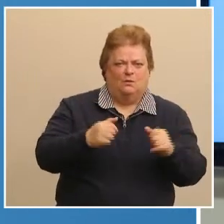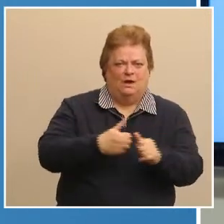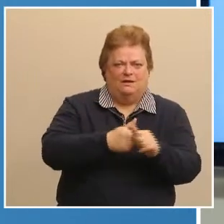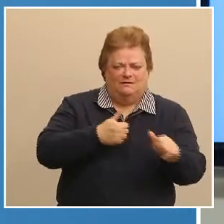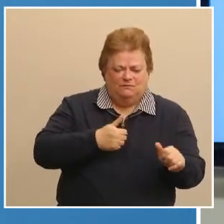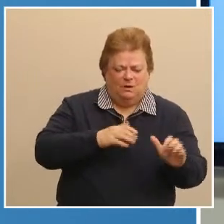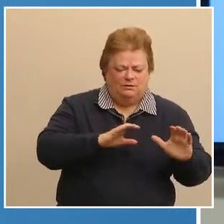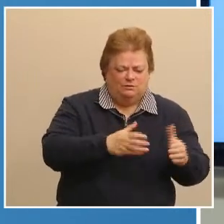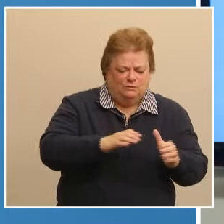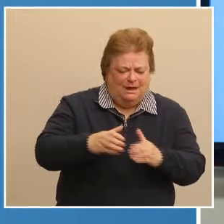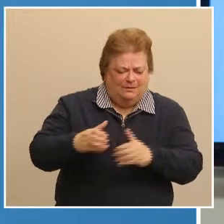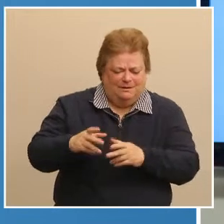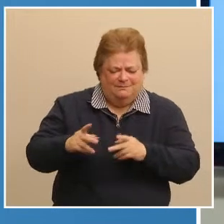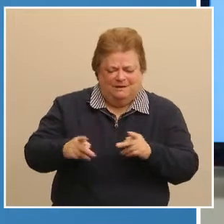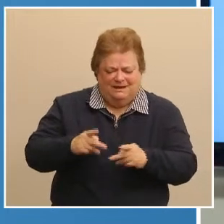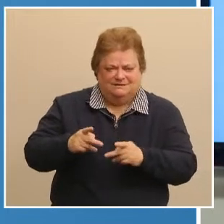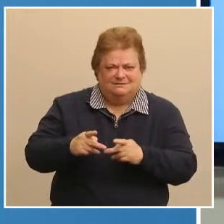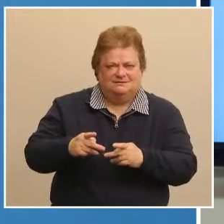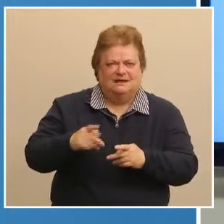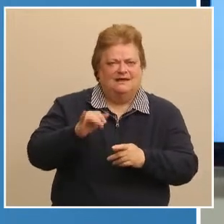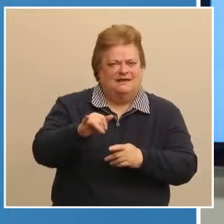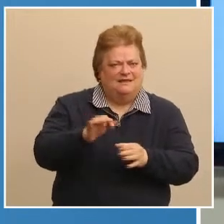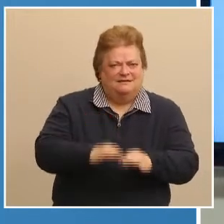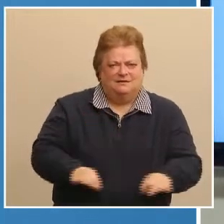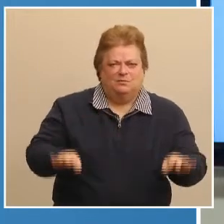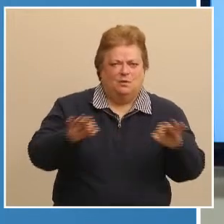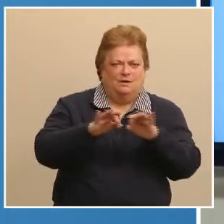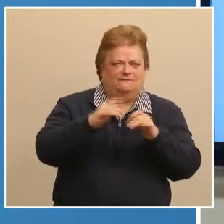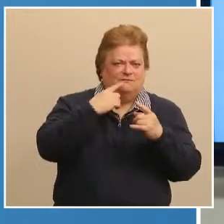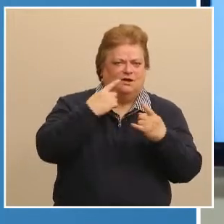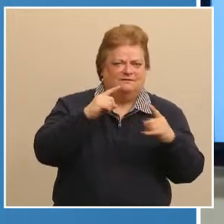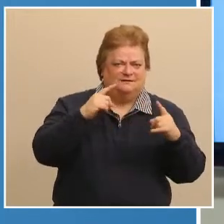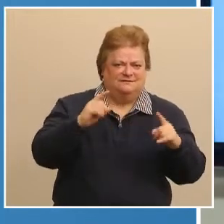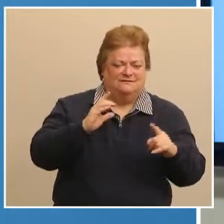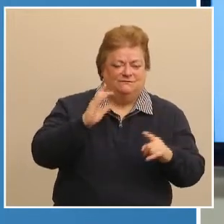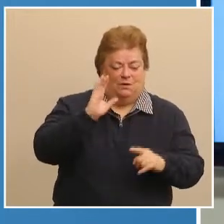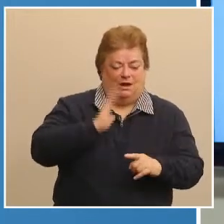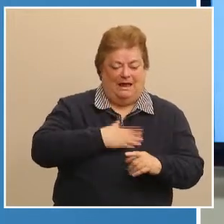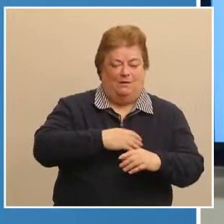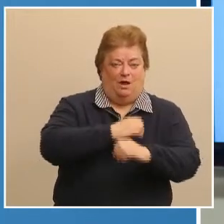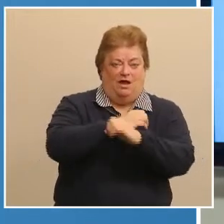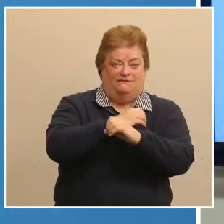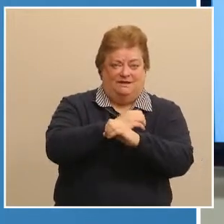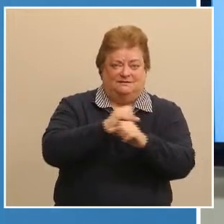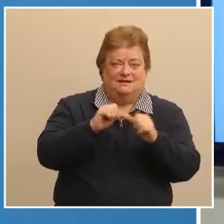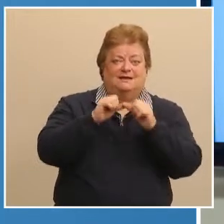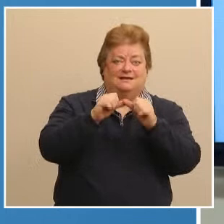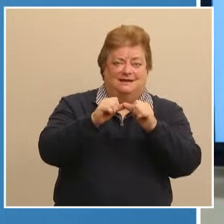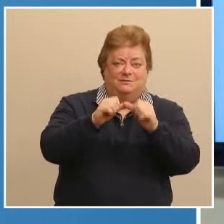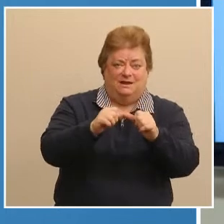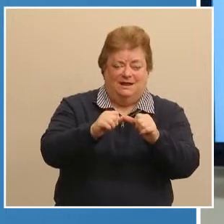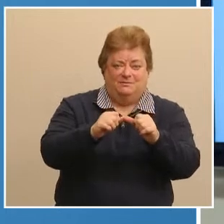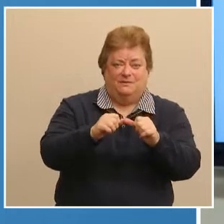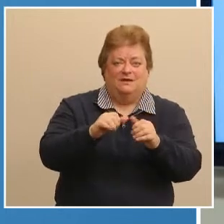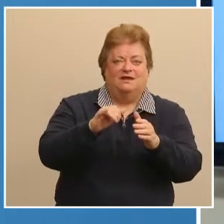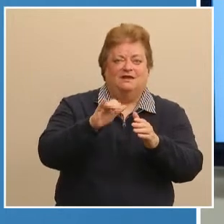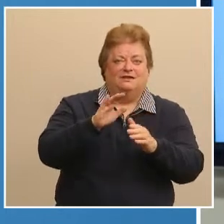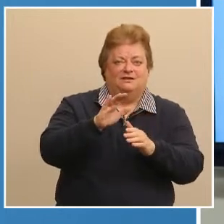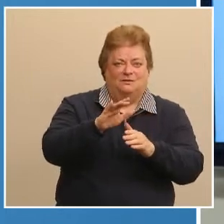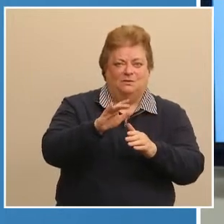crowded places and confined spaces, they are vital to the success of our offense. Keep it up. You are vital to our community's